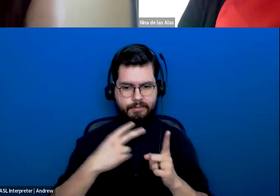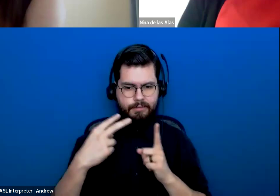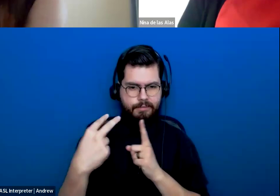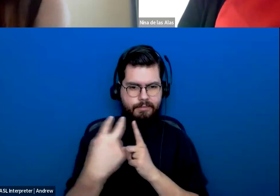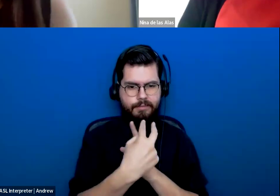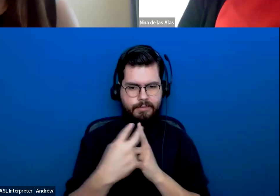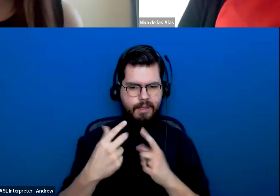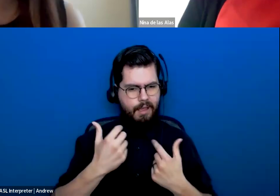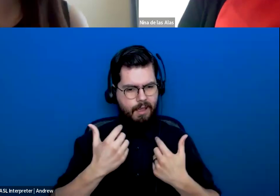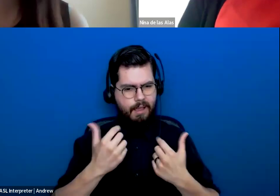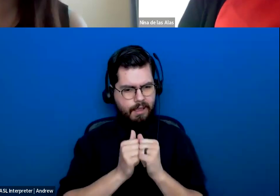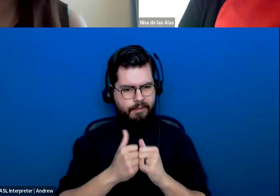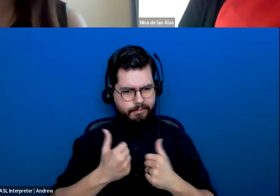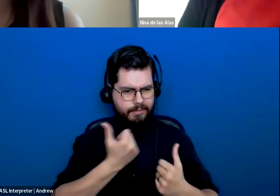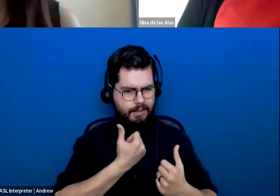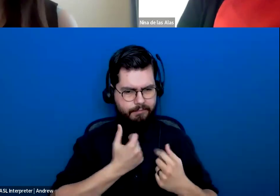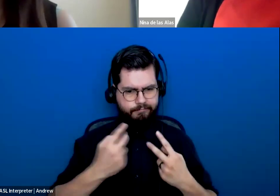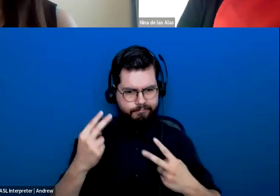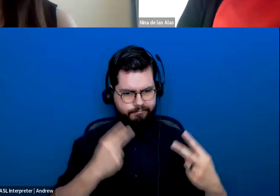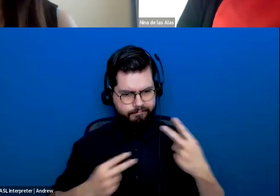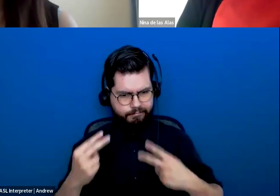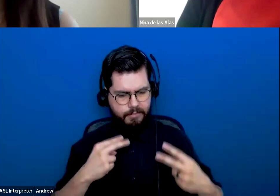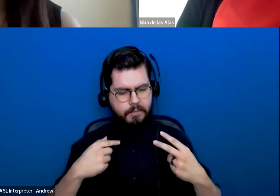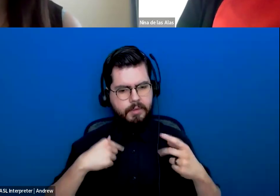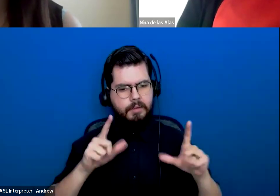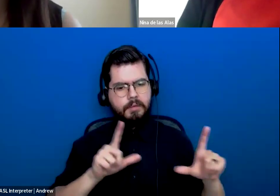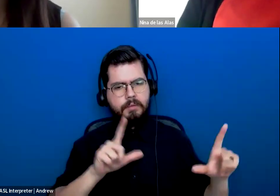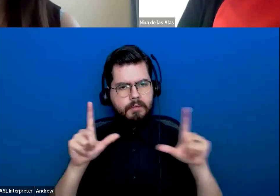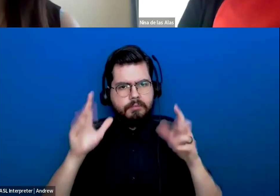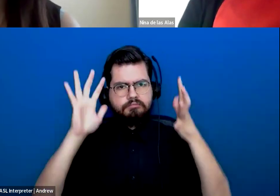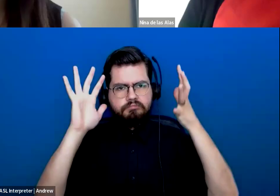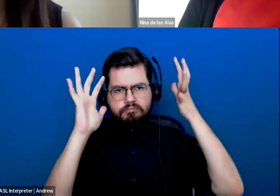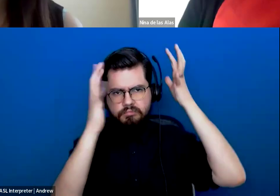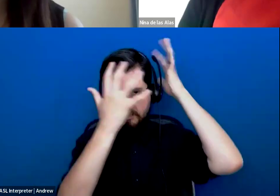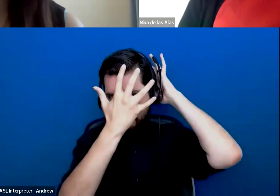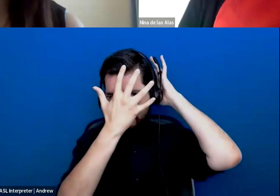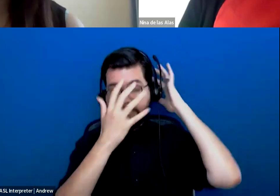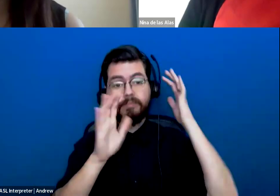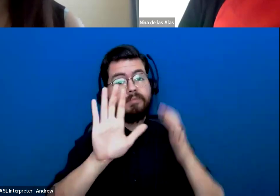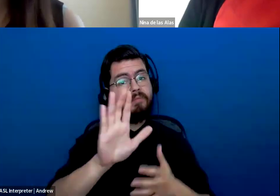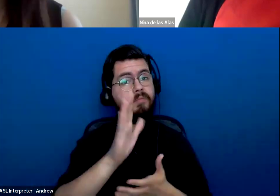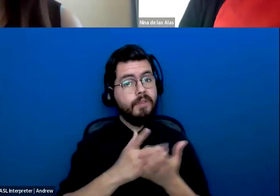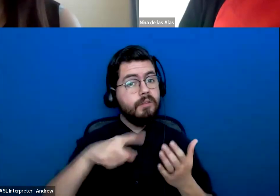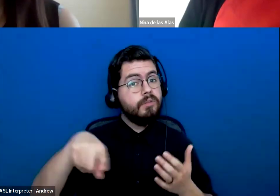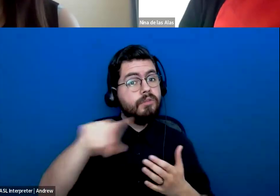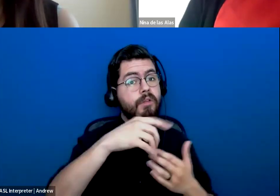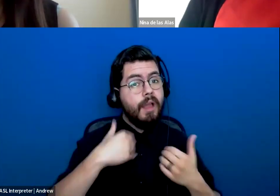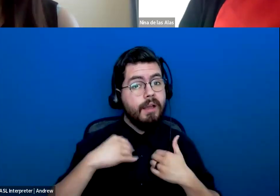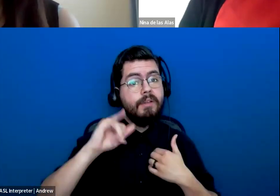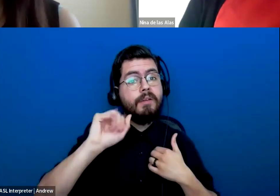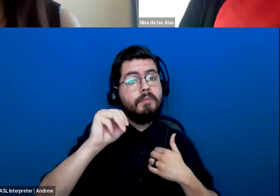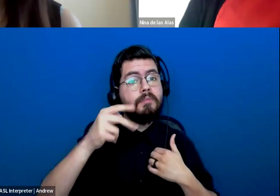there a chance where, say, students who might have in addition to imposter syndrome, like